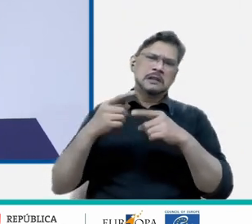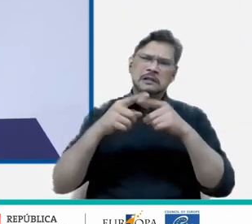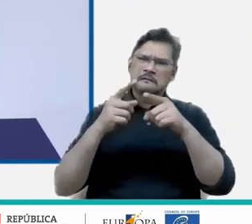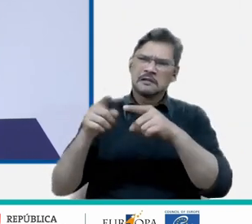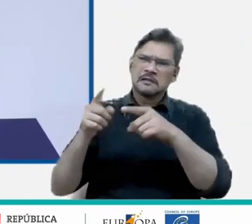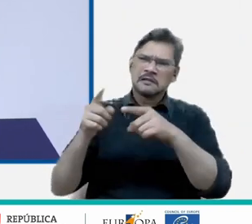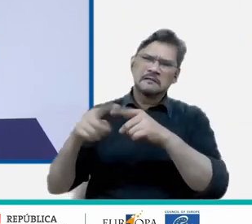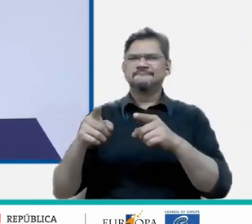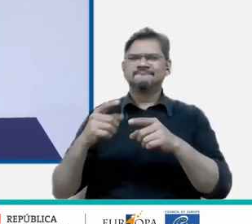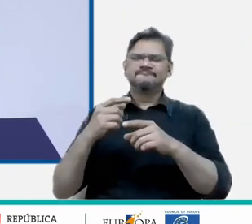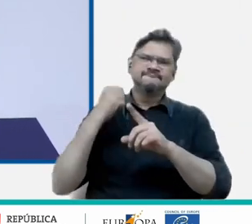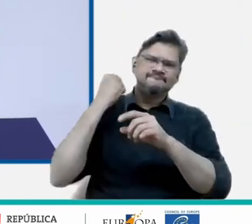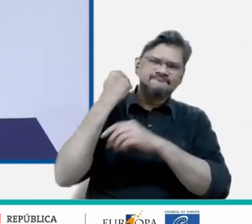challenges?